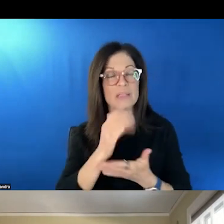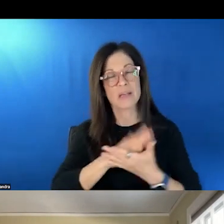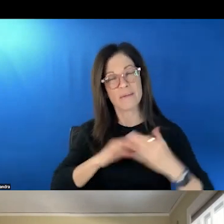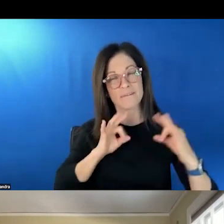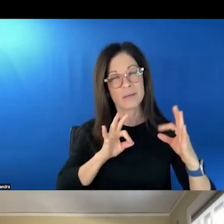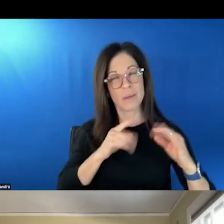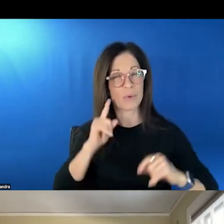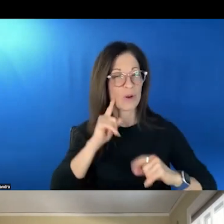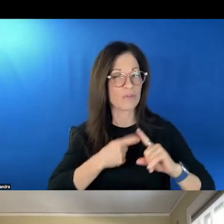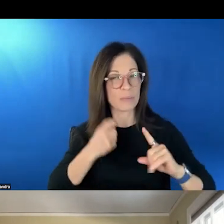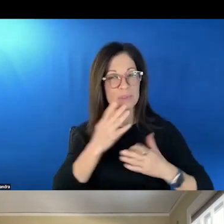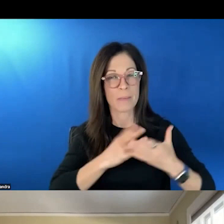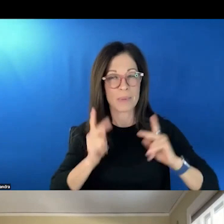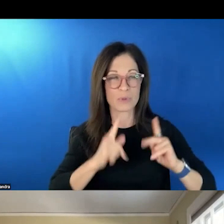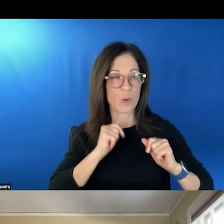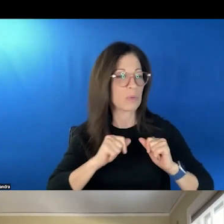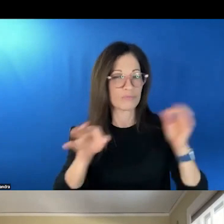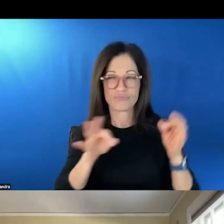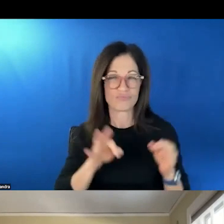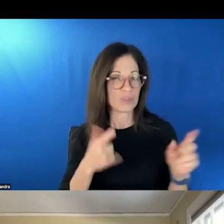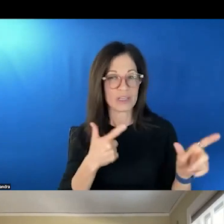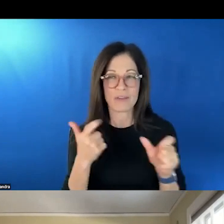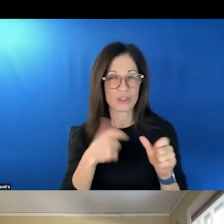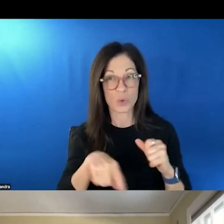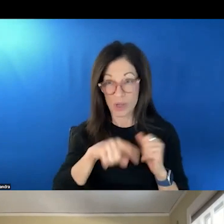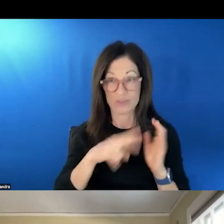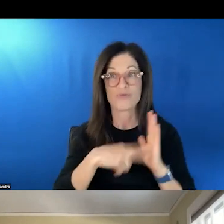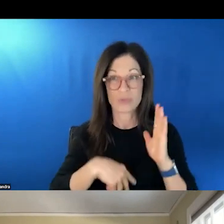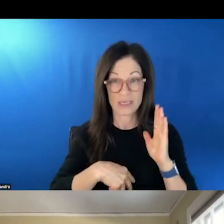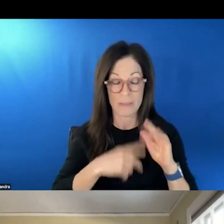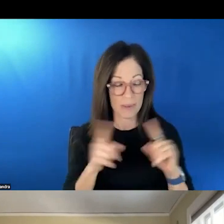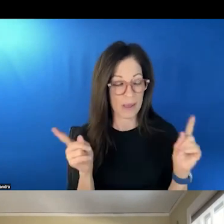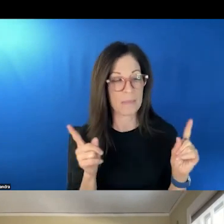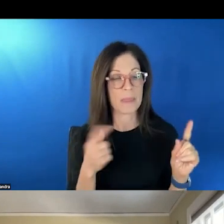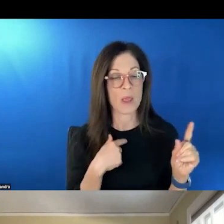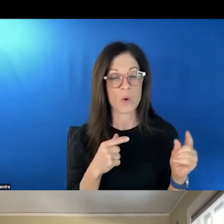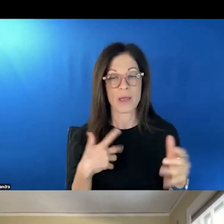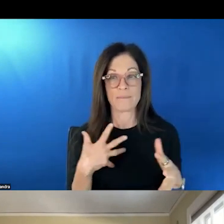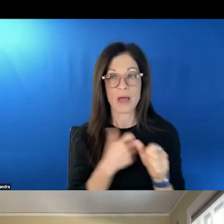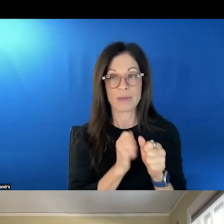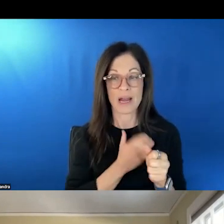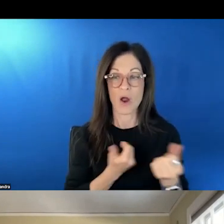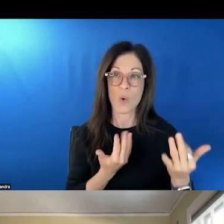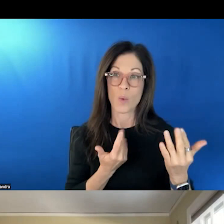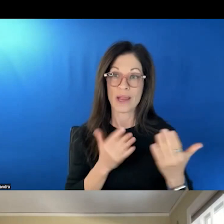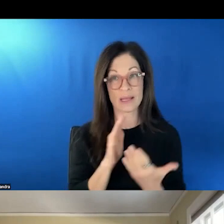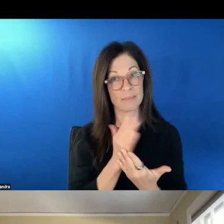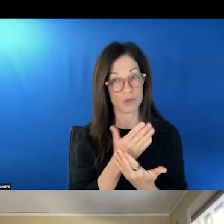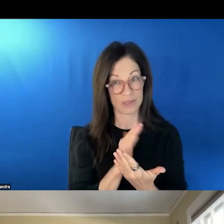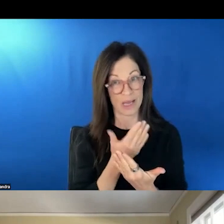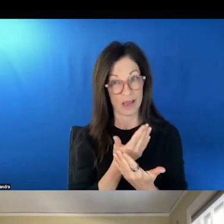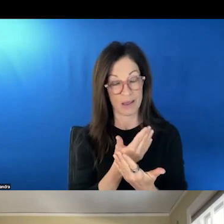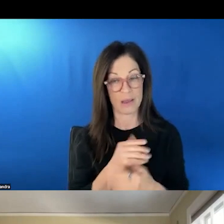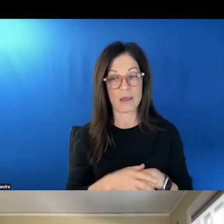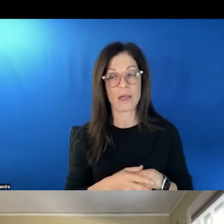folks on the line. So I'll just go through this really quickly. Y'all can read it, but we updated our waiting music. People, to quote my